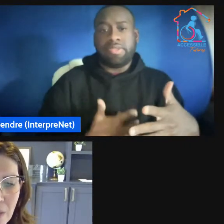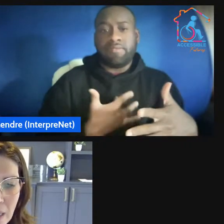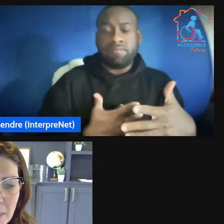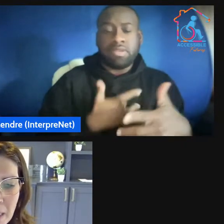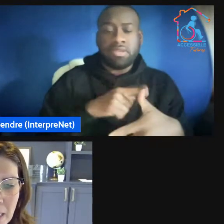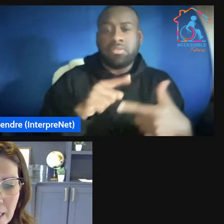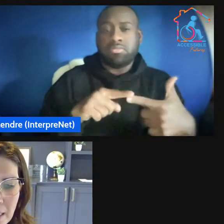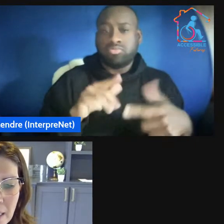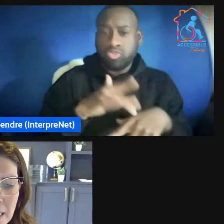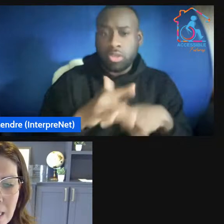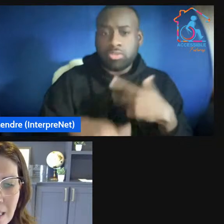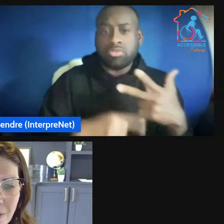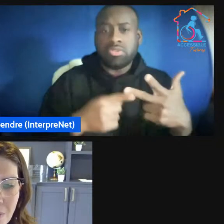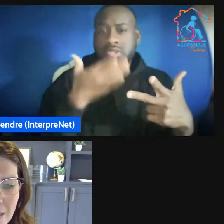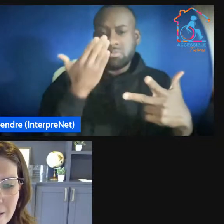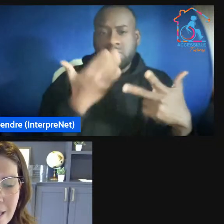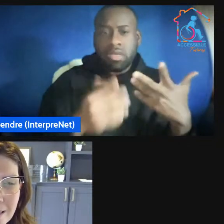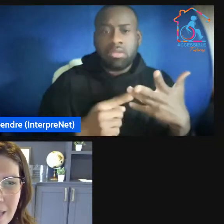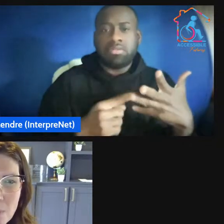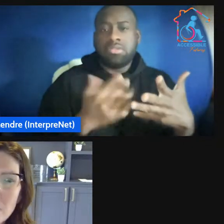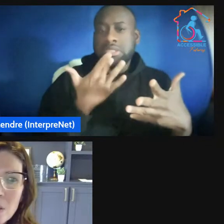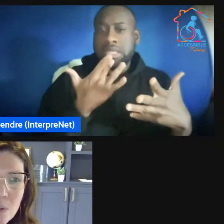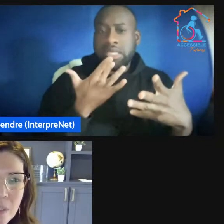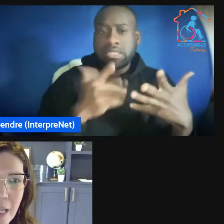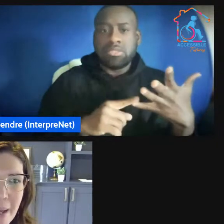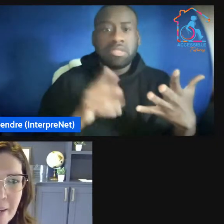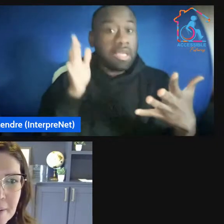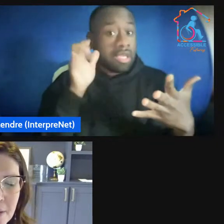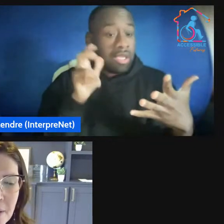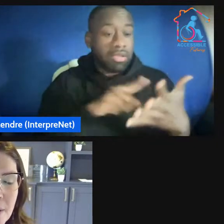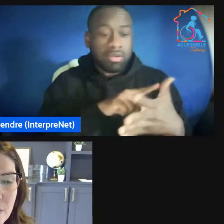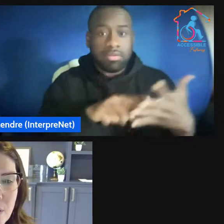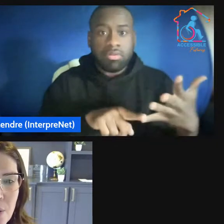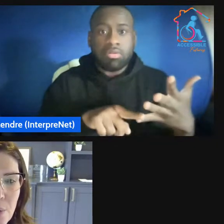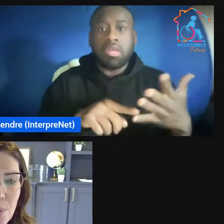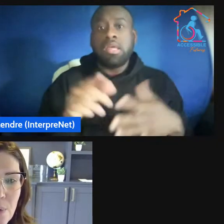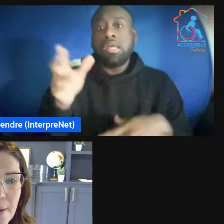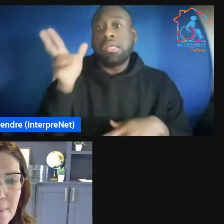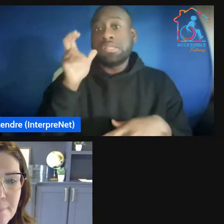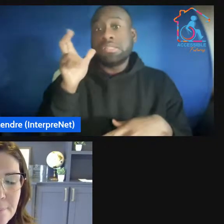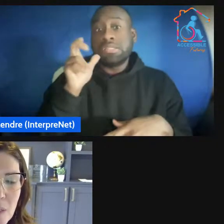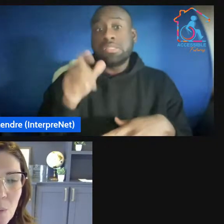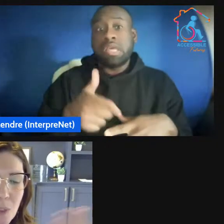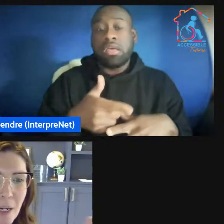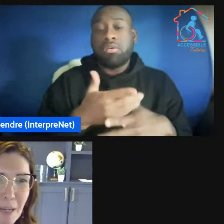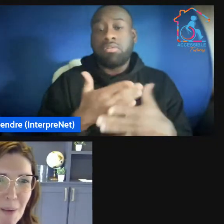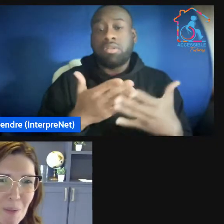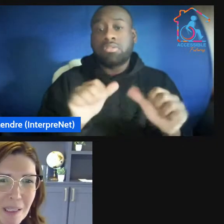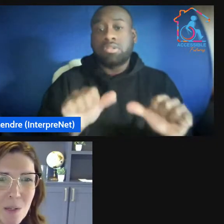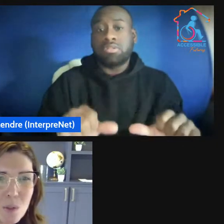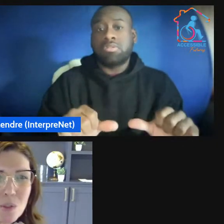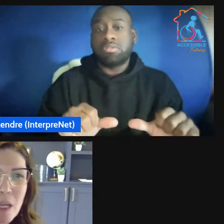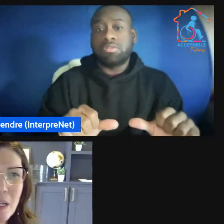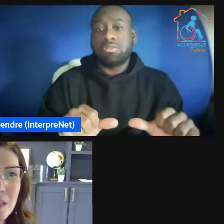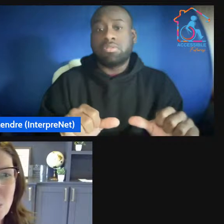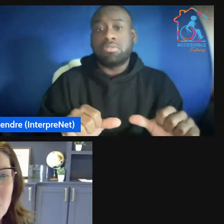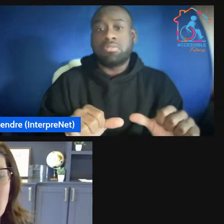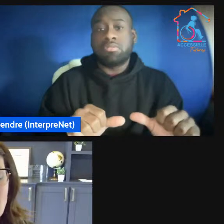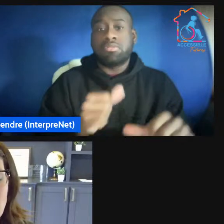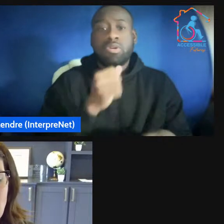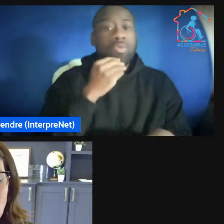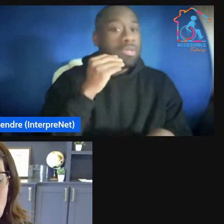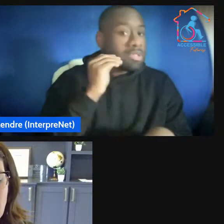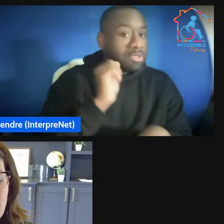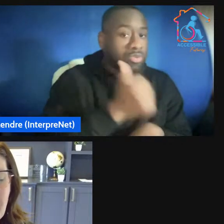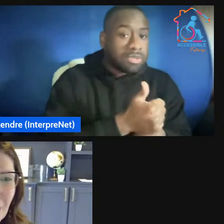experience an environment, and even things like sound cues can matter. So, we're talking about residential settings, we're